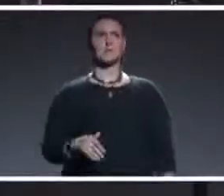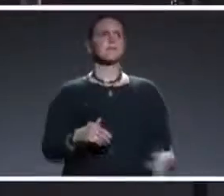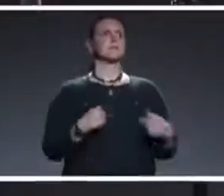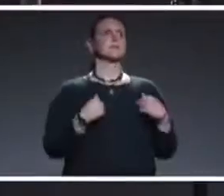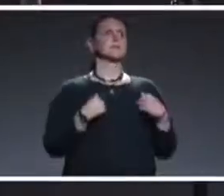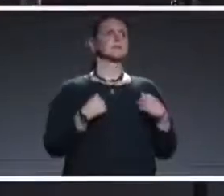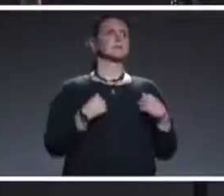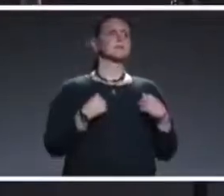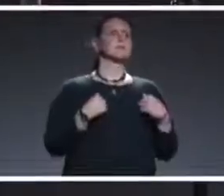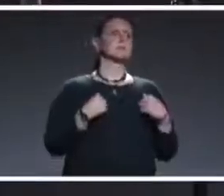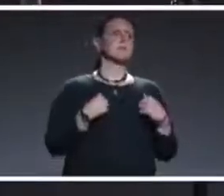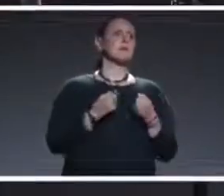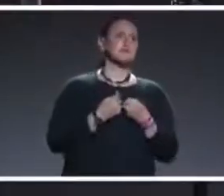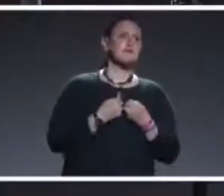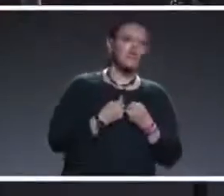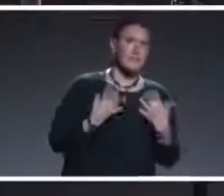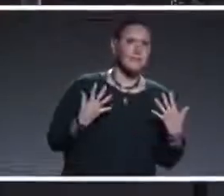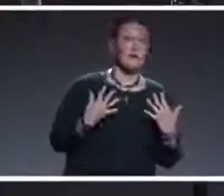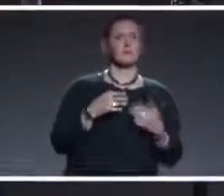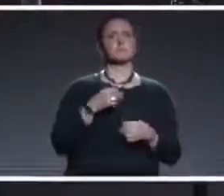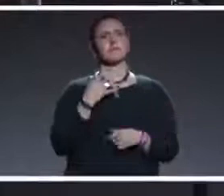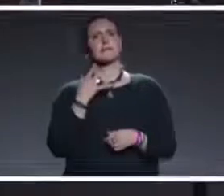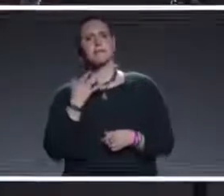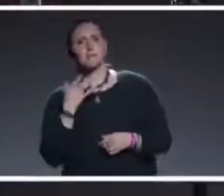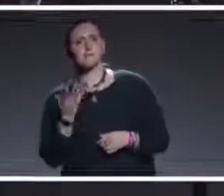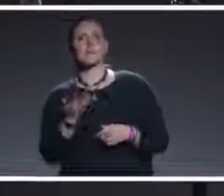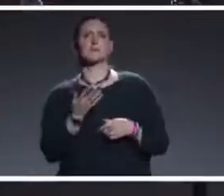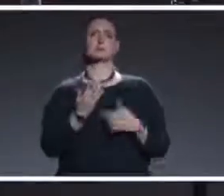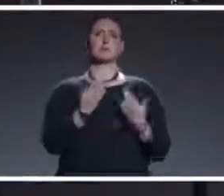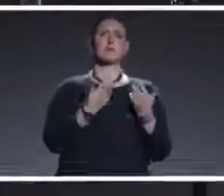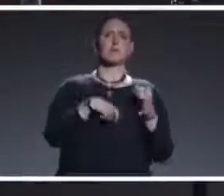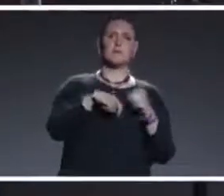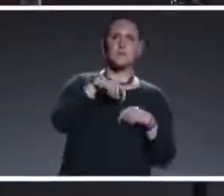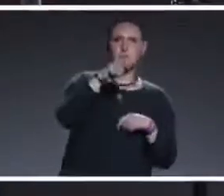sexuality and gender and human connectivity